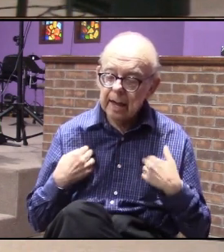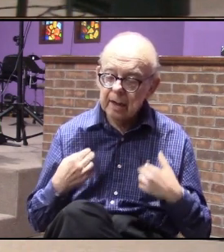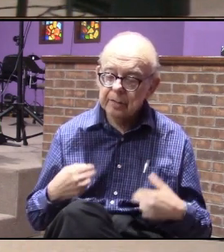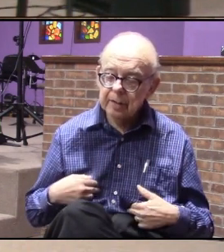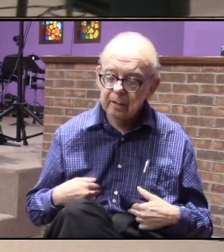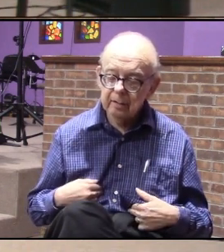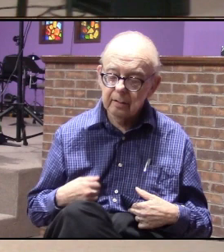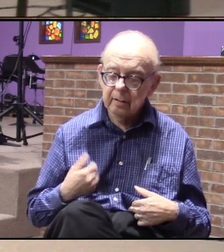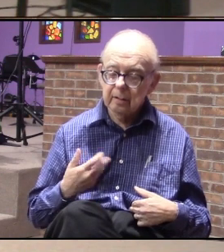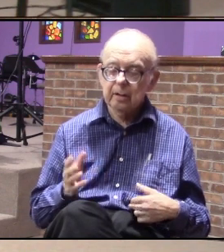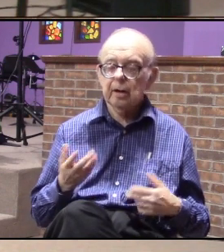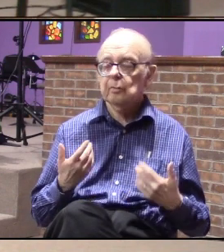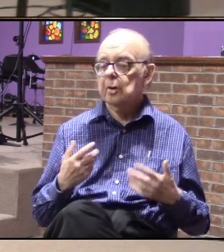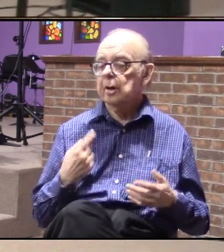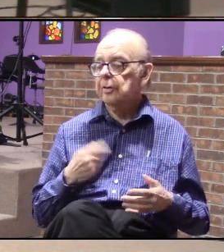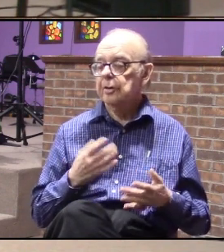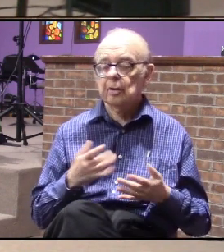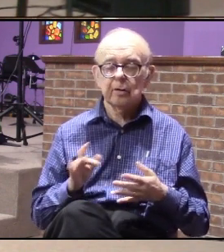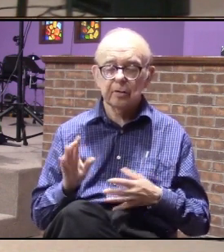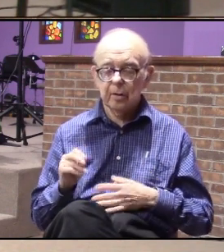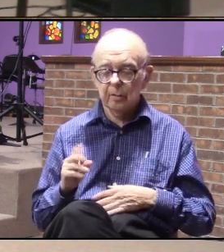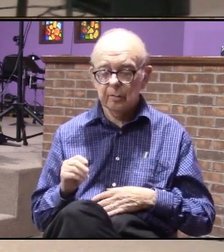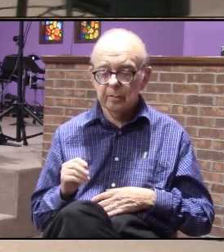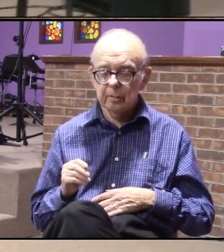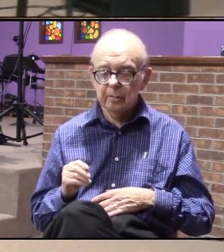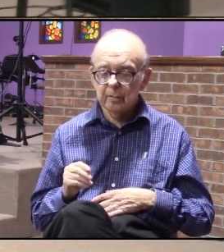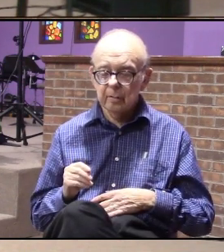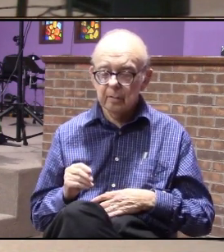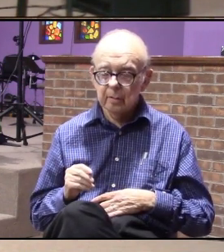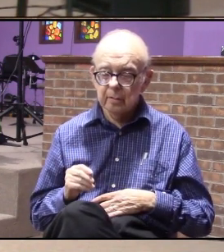He doesn't want us hurt.